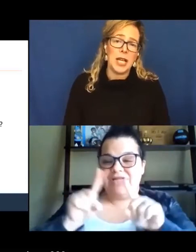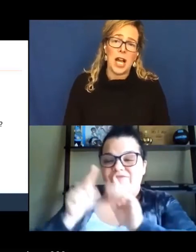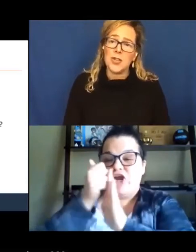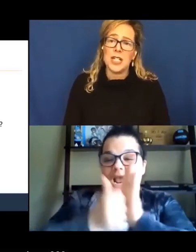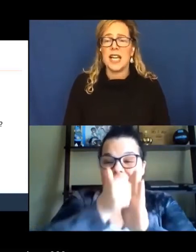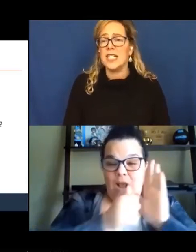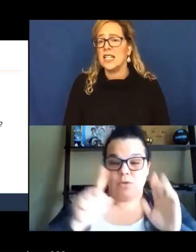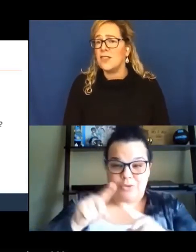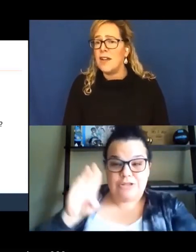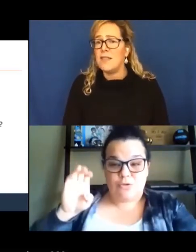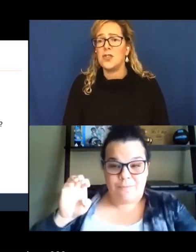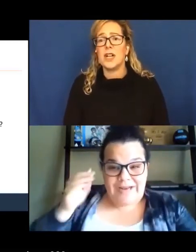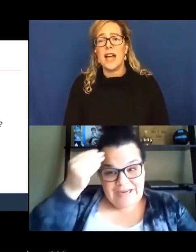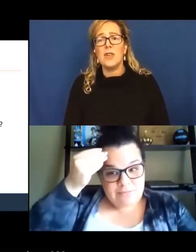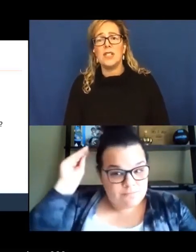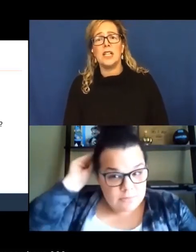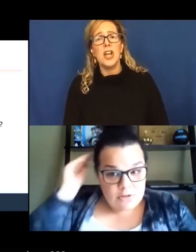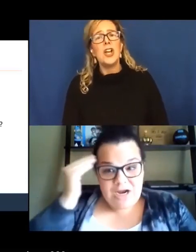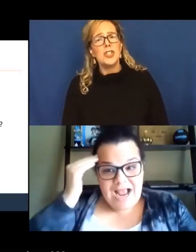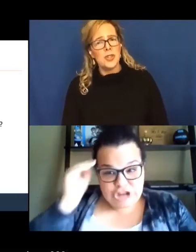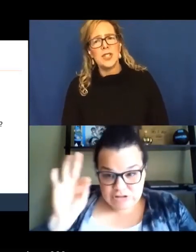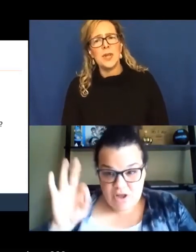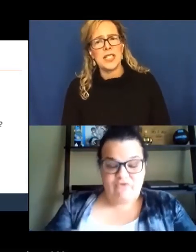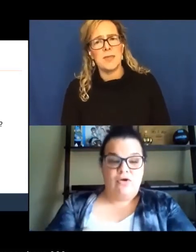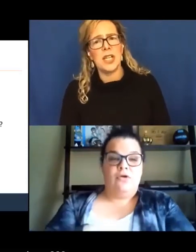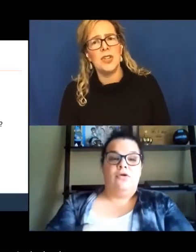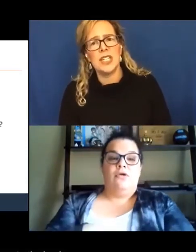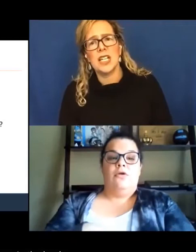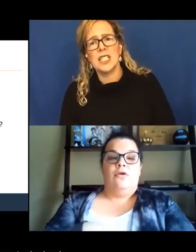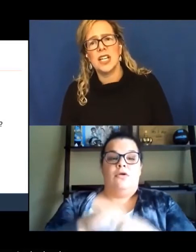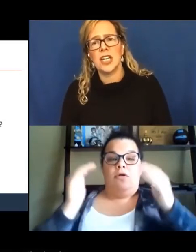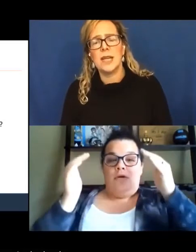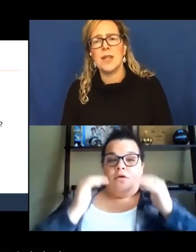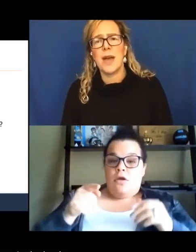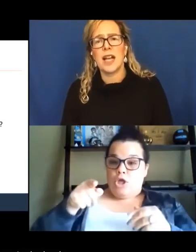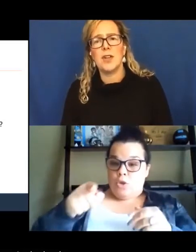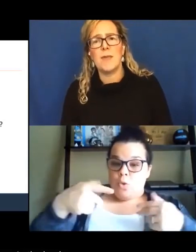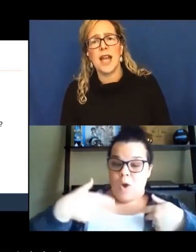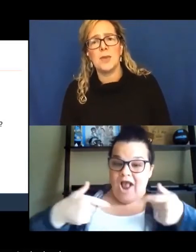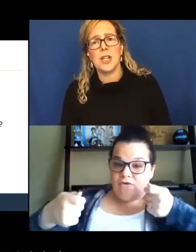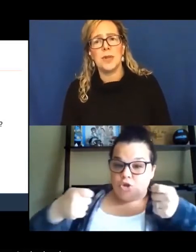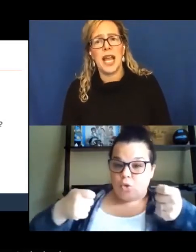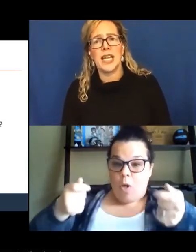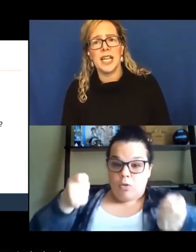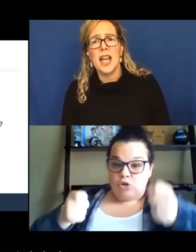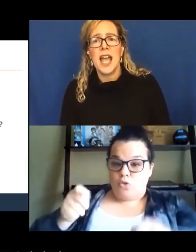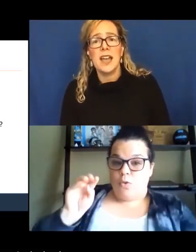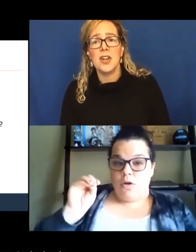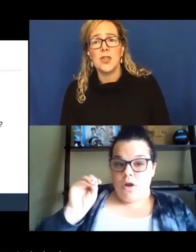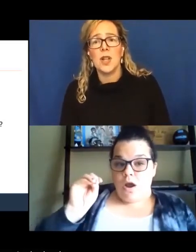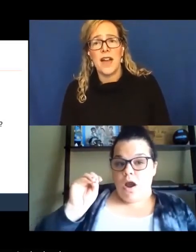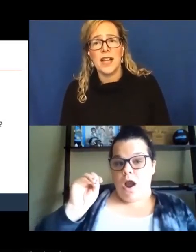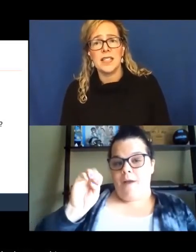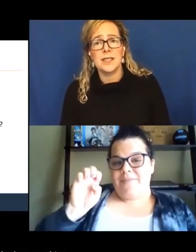can have 300 attendees, 500, 1,000. So that's really something you need to consider and keep in the back of your mind when you're planning